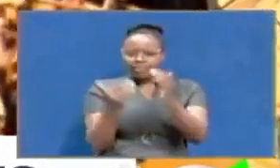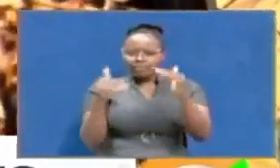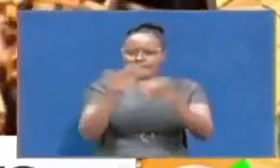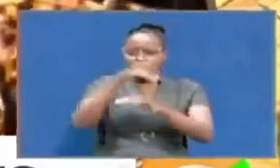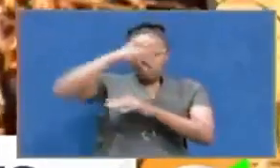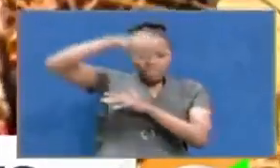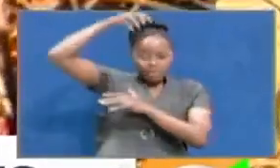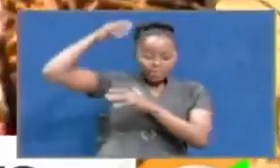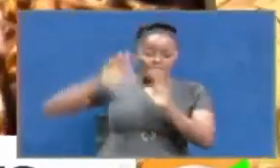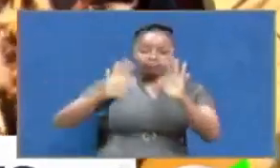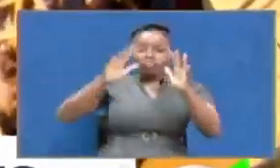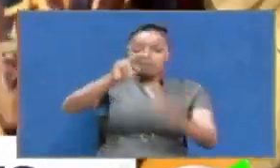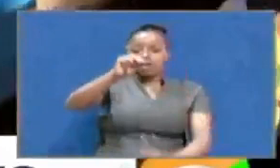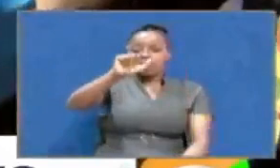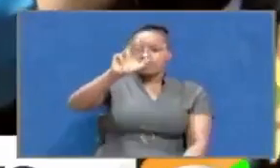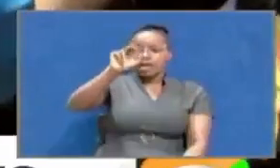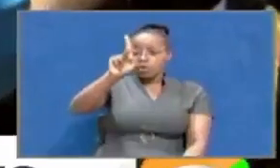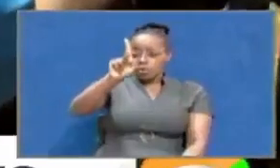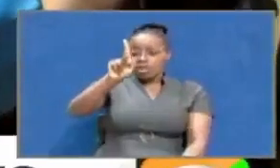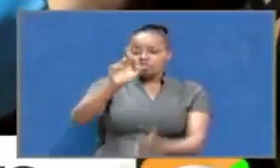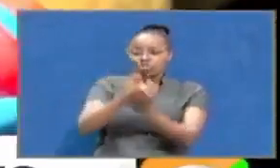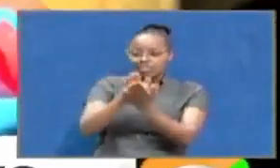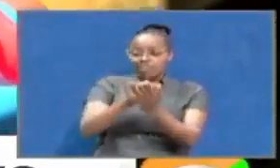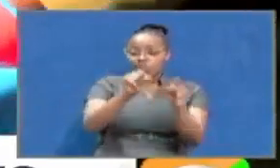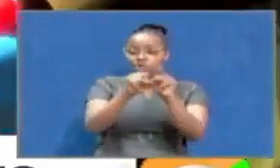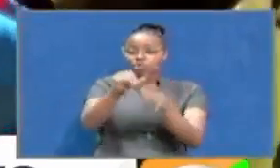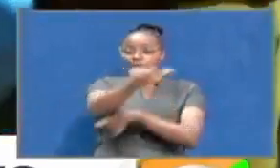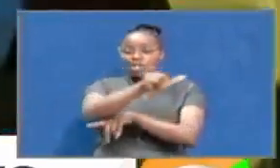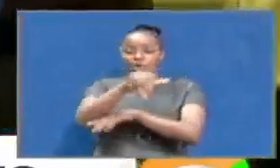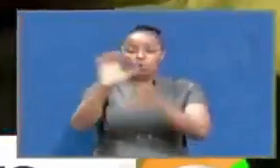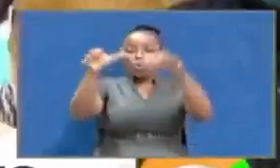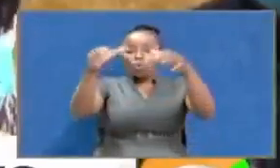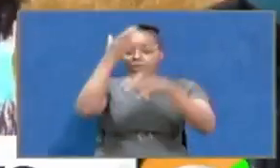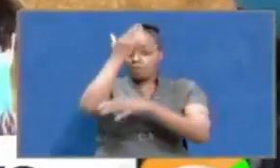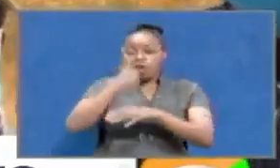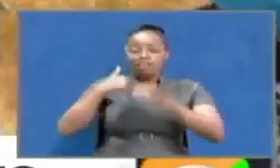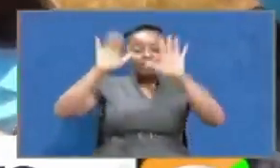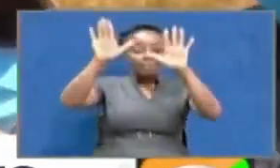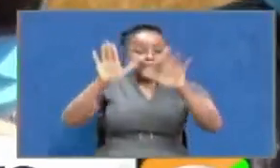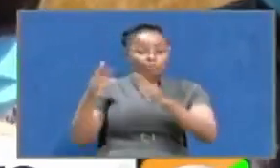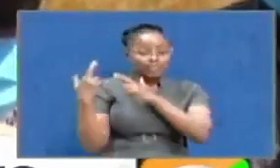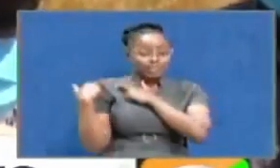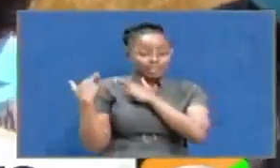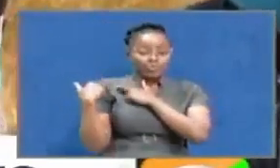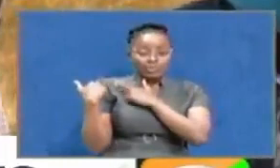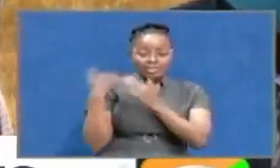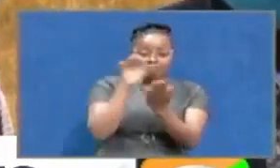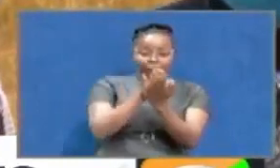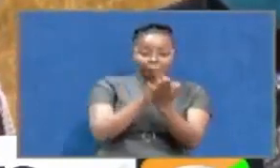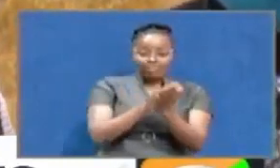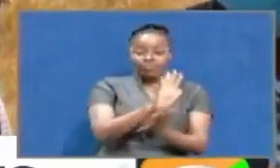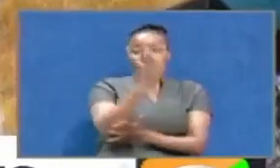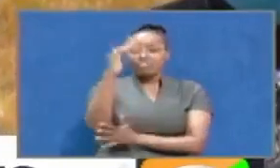lioness, congratulated Narok County Conservancies and the local communities for playing key roles in wildlife